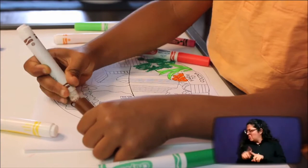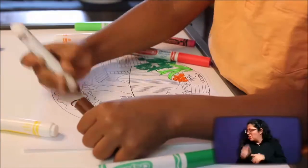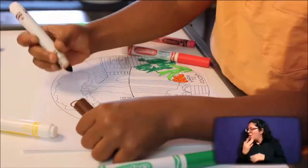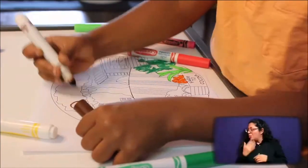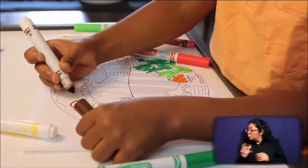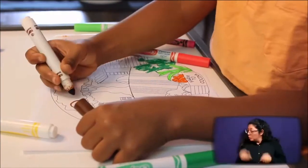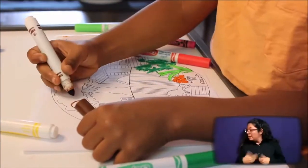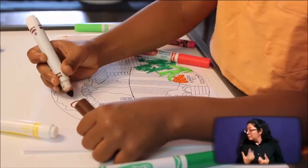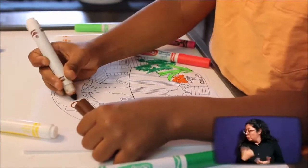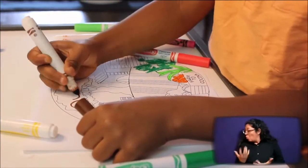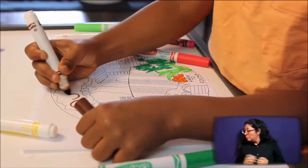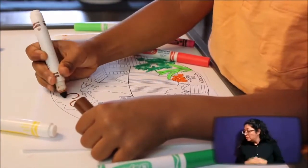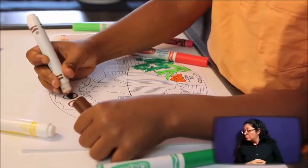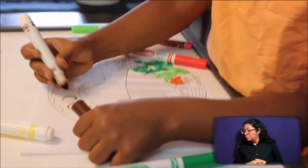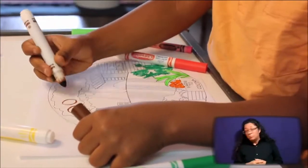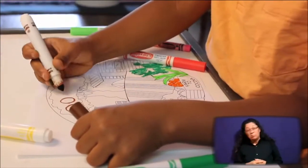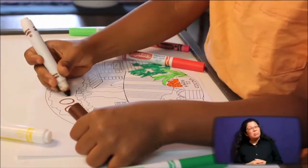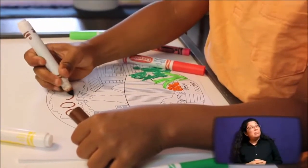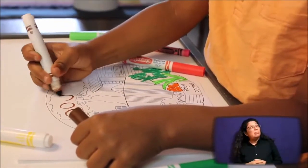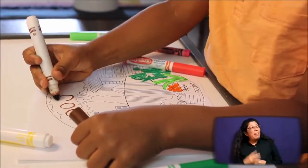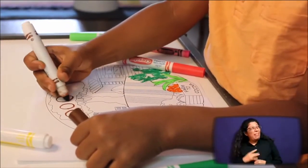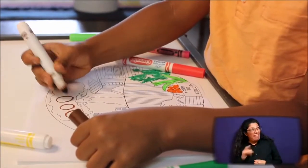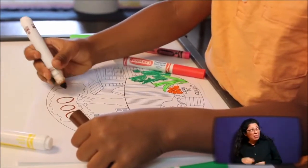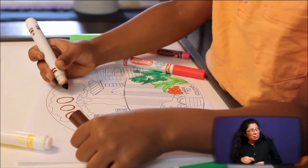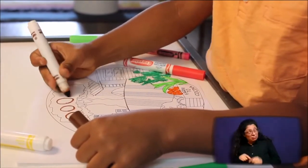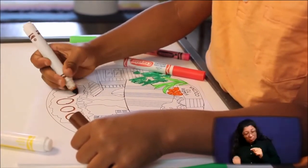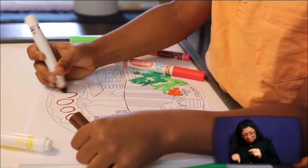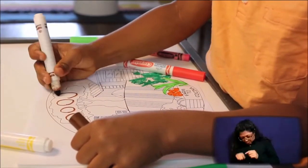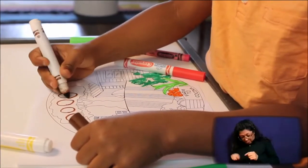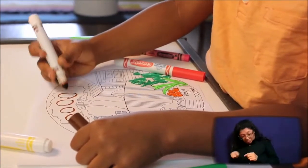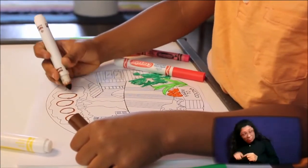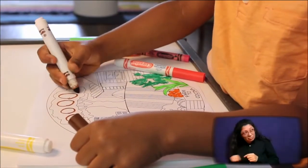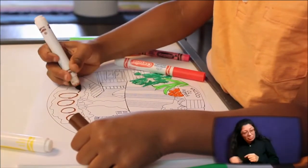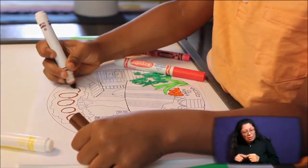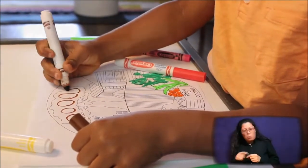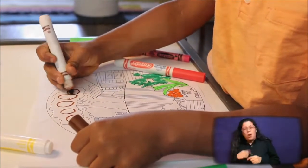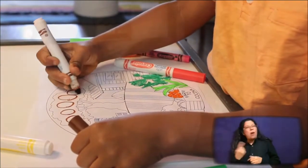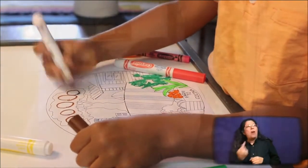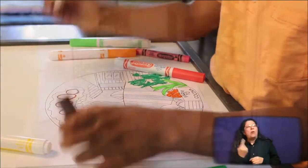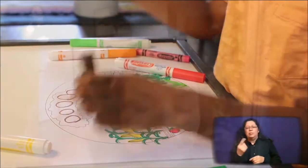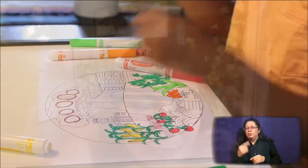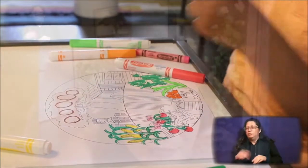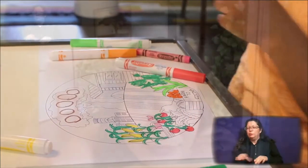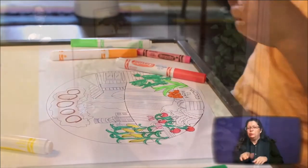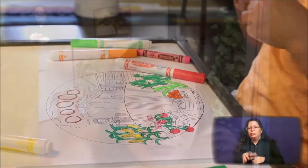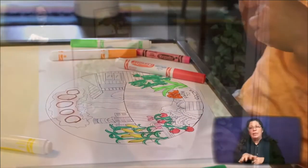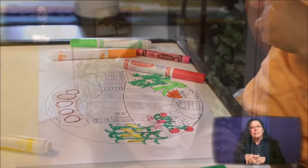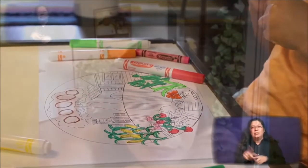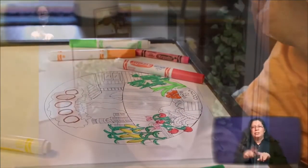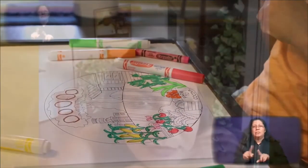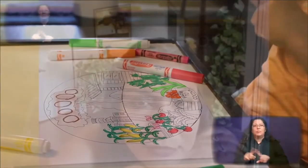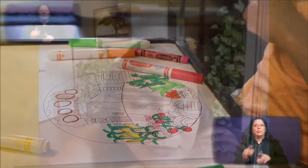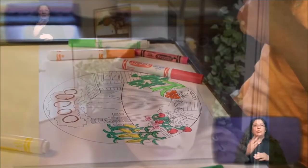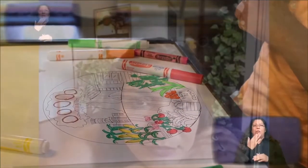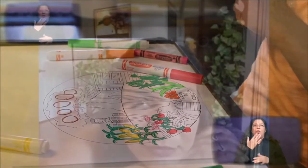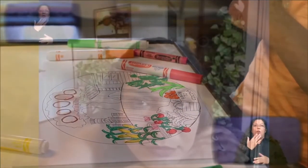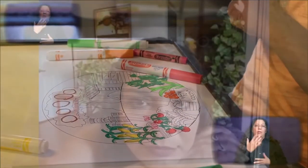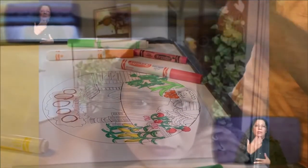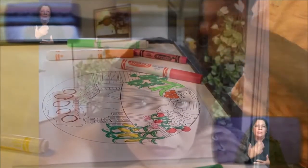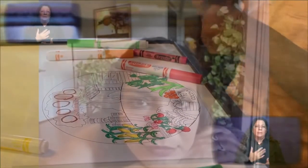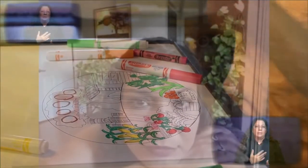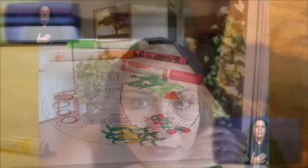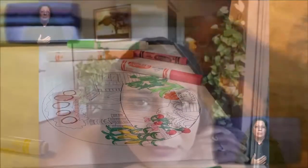Like these? Mm-hmm. Then you could always do the leaves like the other part of the tree, like green